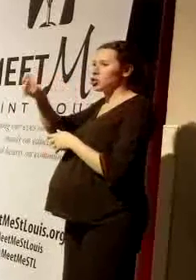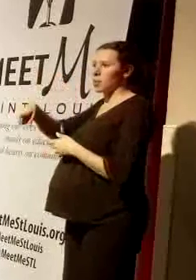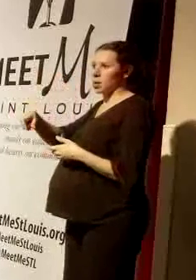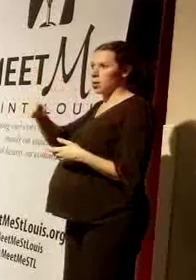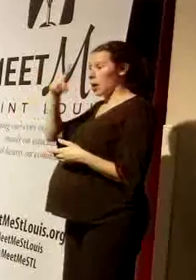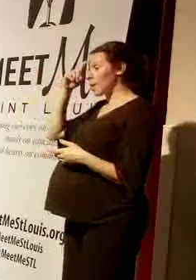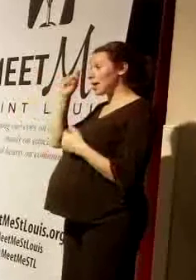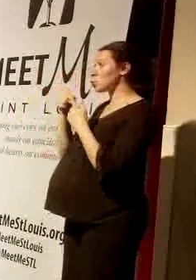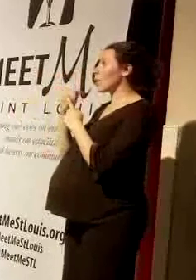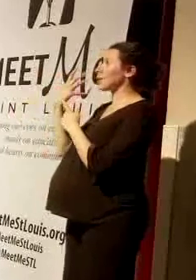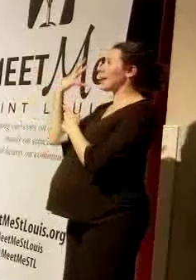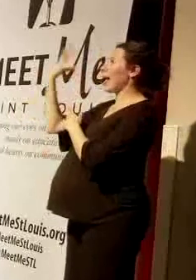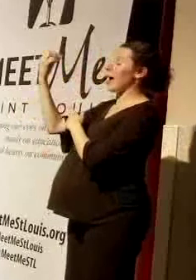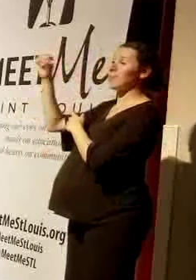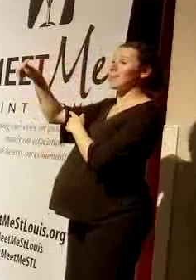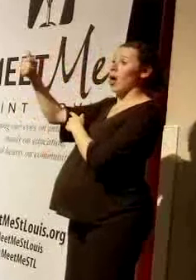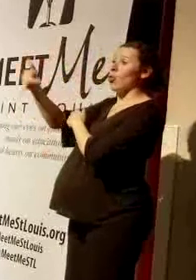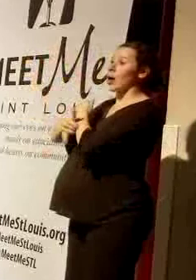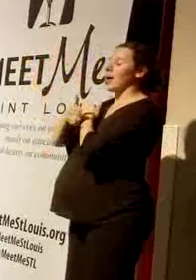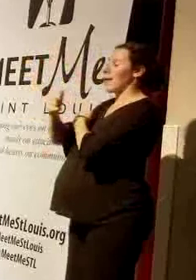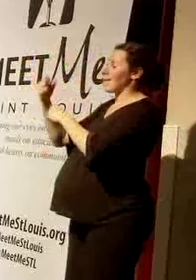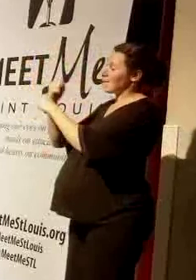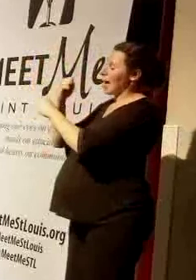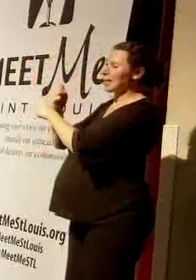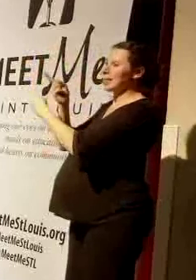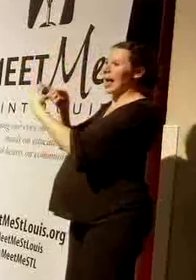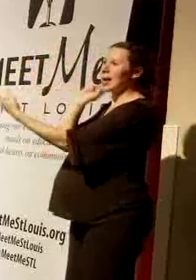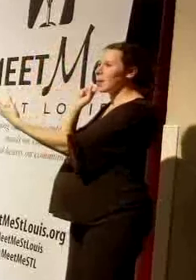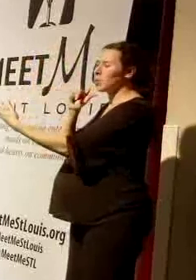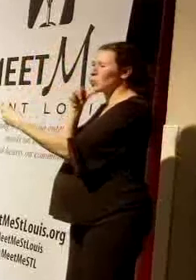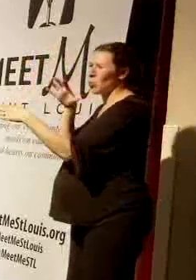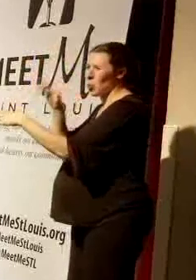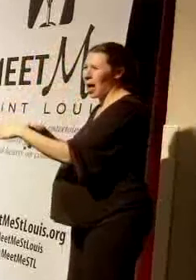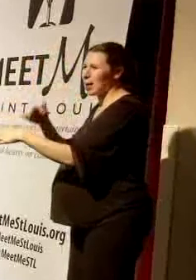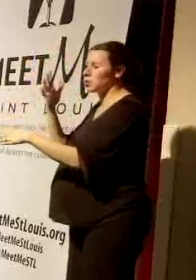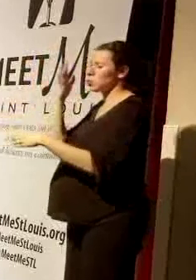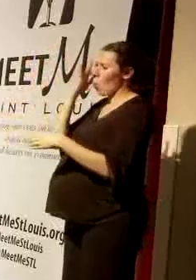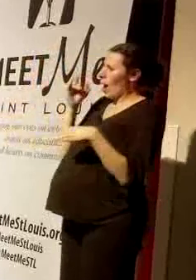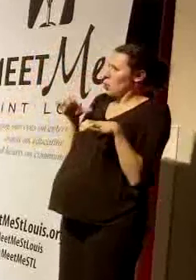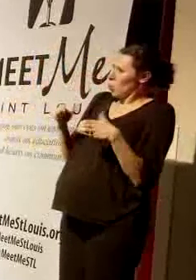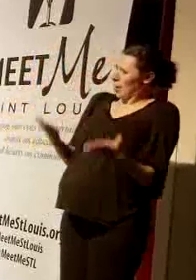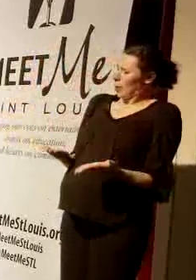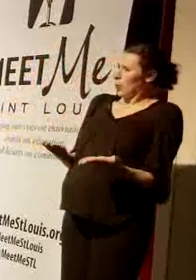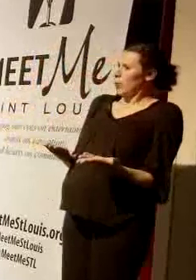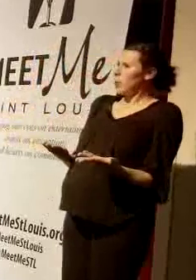that when we're overseas fighting enemy combatants, so why should we be doing it here?